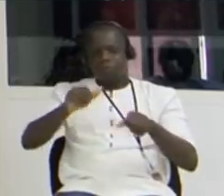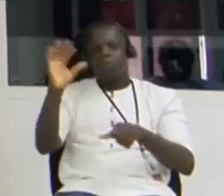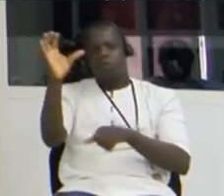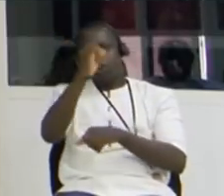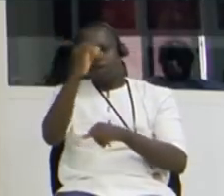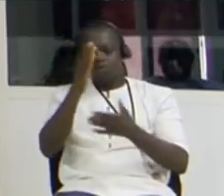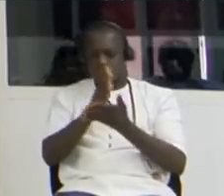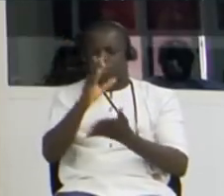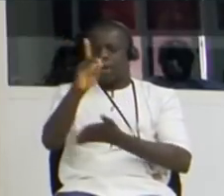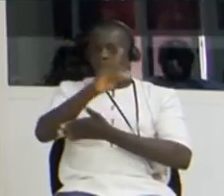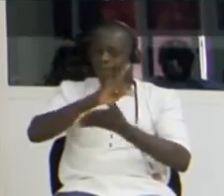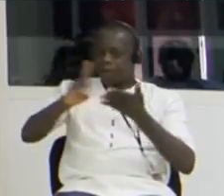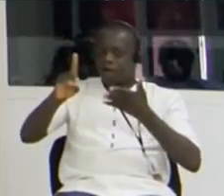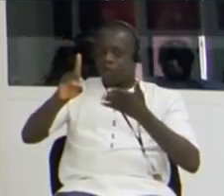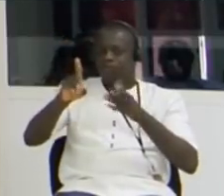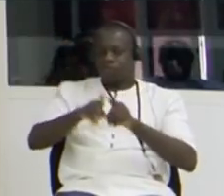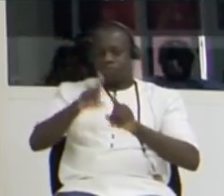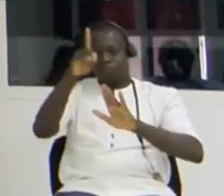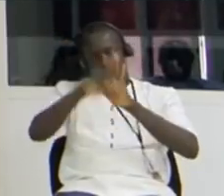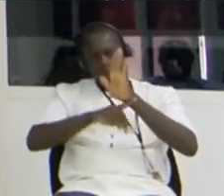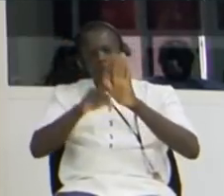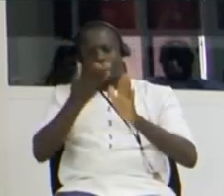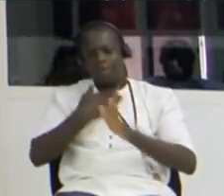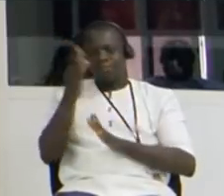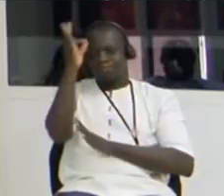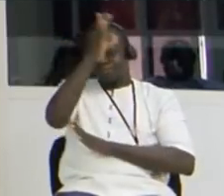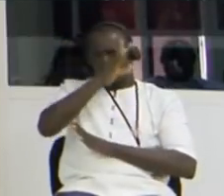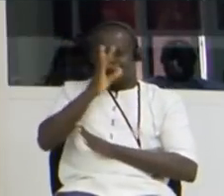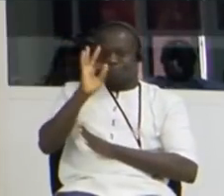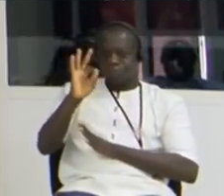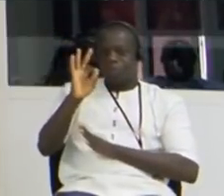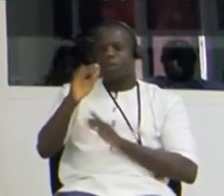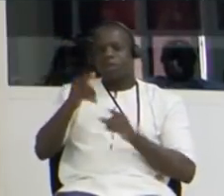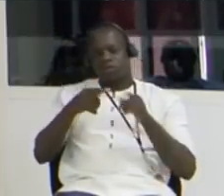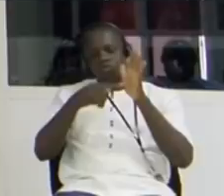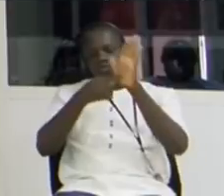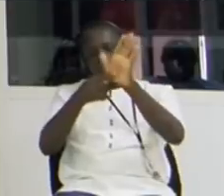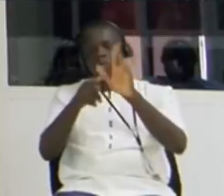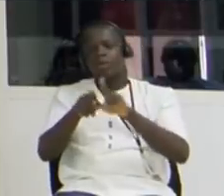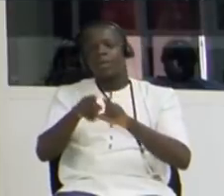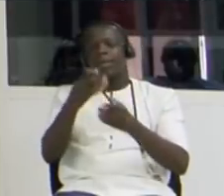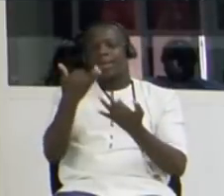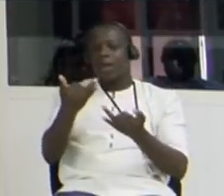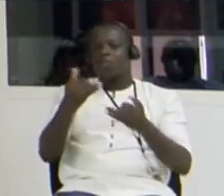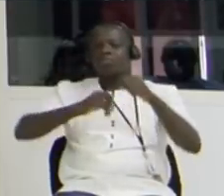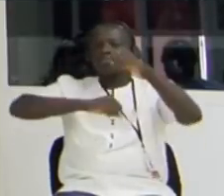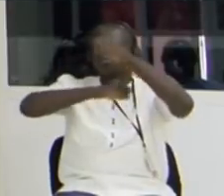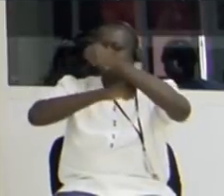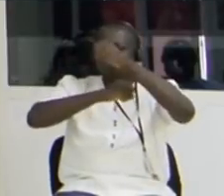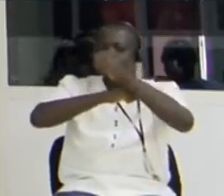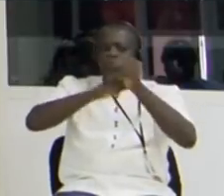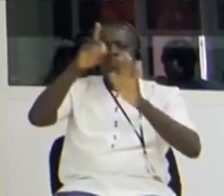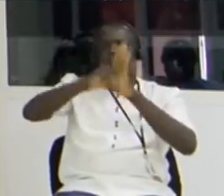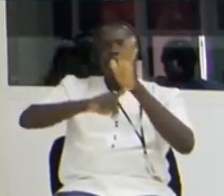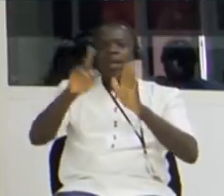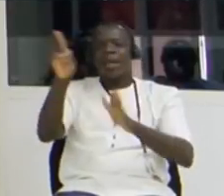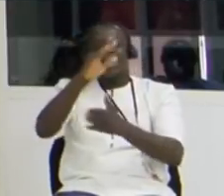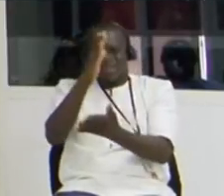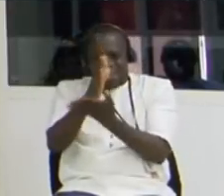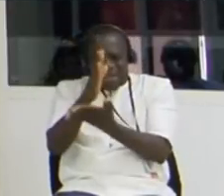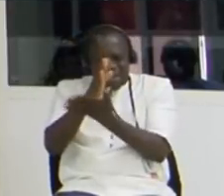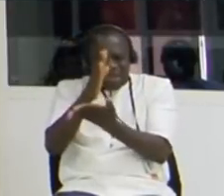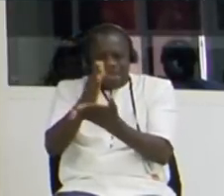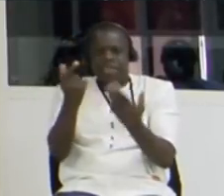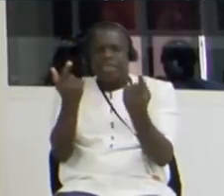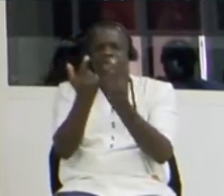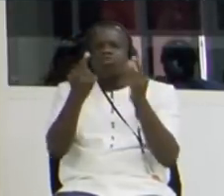of it. But in terms of the scholarship pageant, what was the main thing that was showcased?